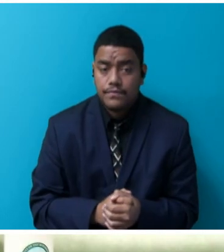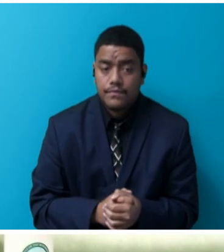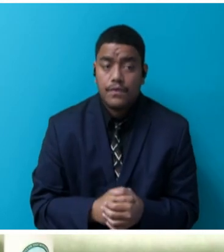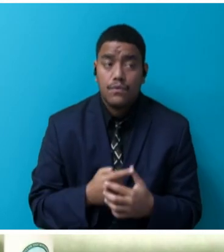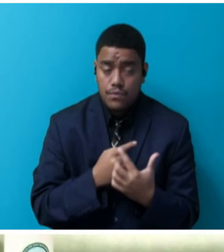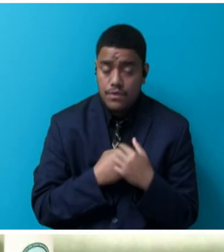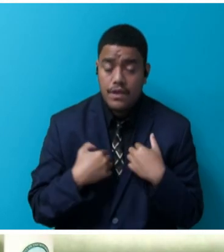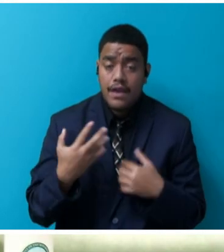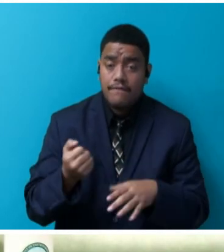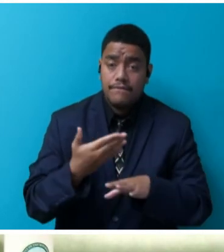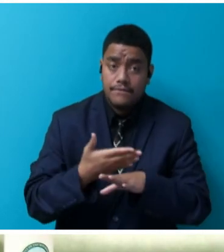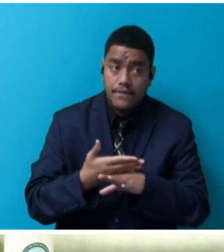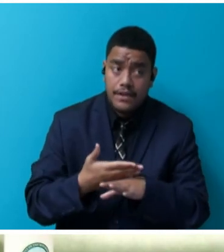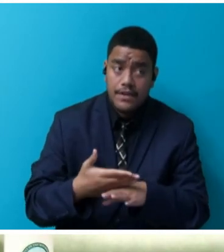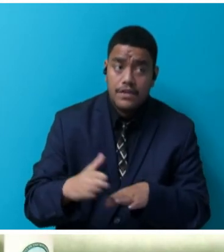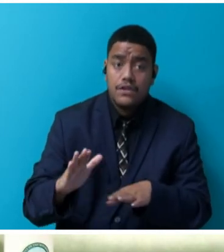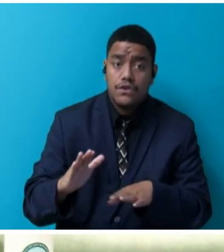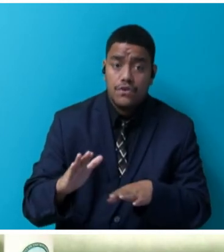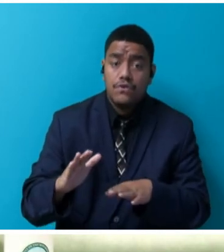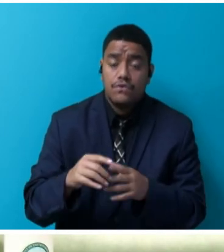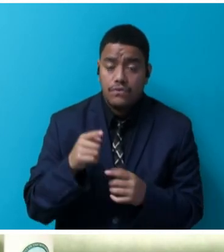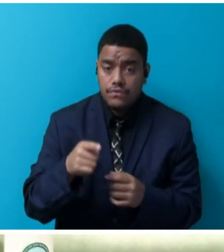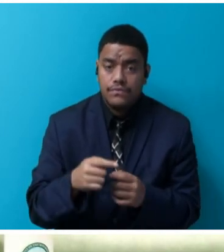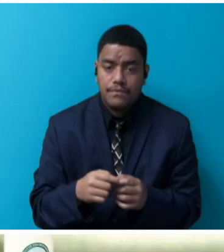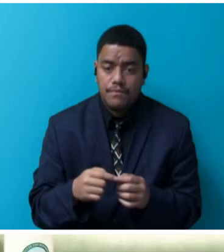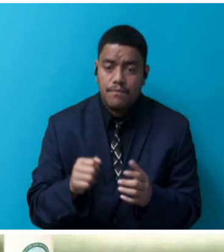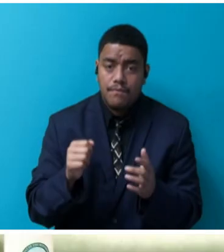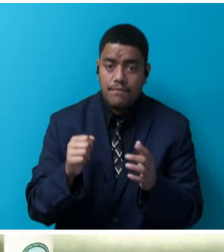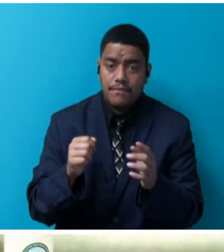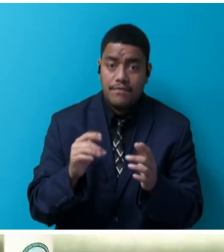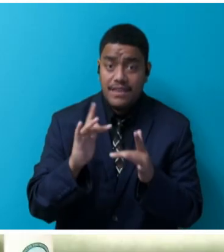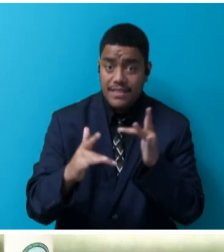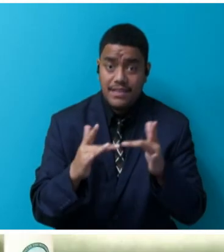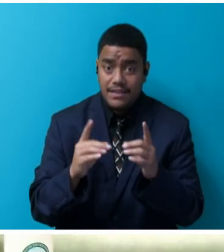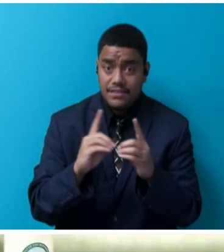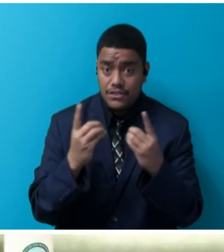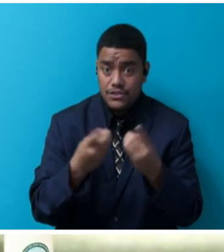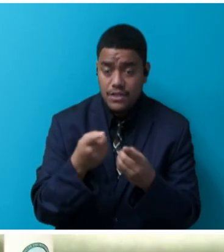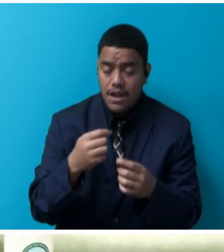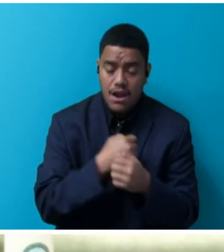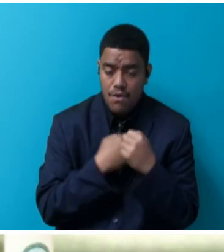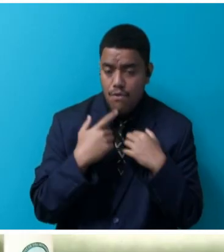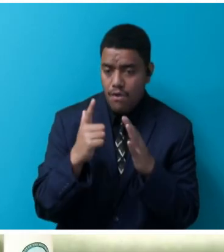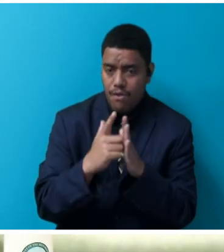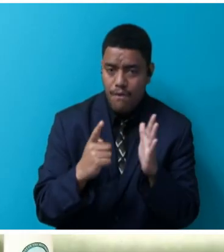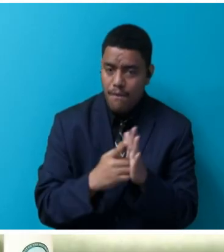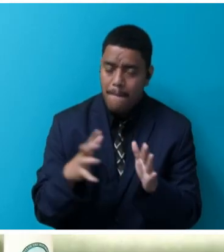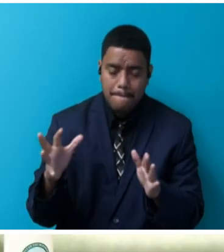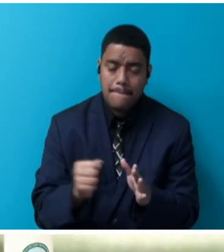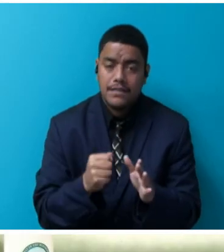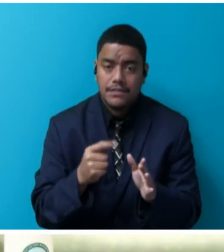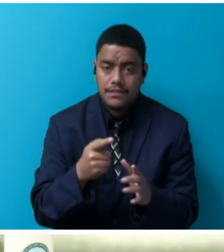these new and emerging digital technologies, our laws need to be agile to address